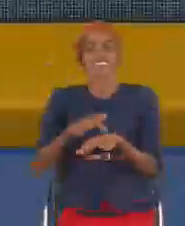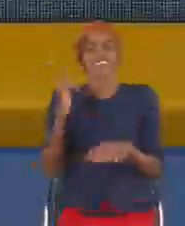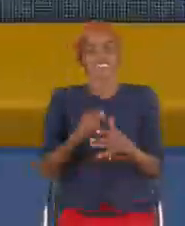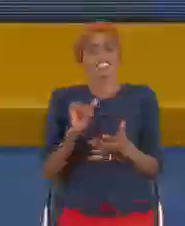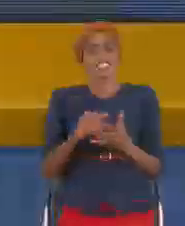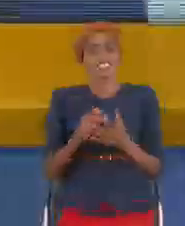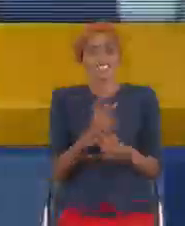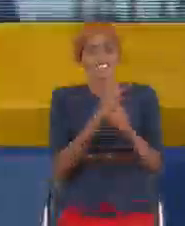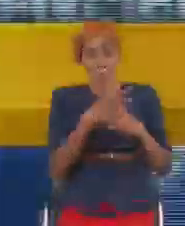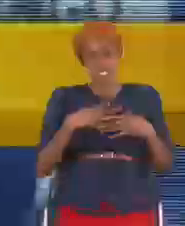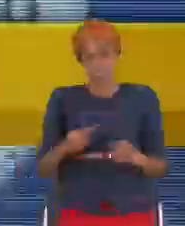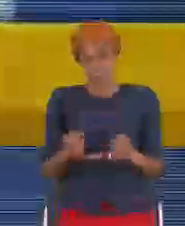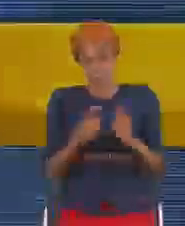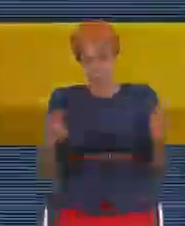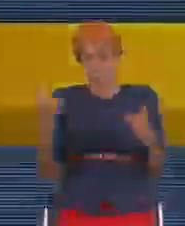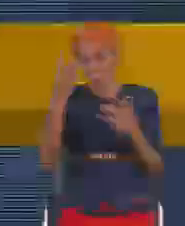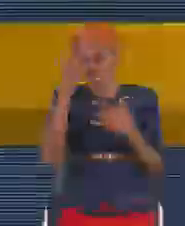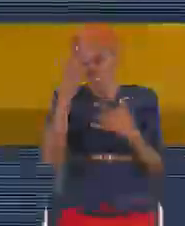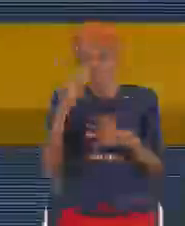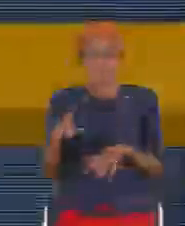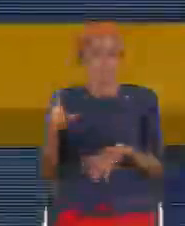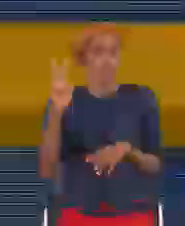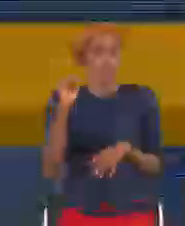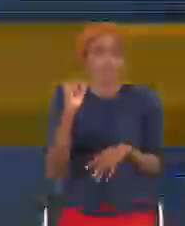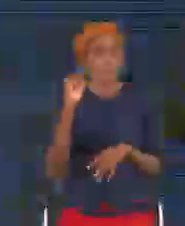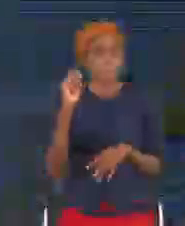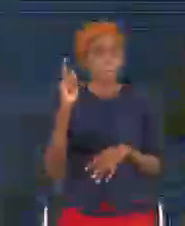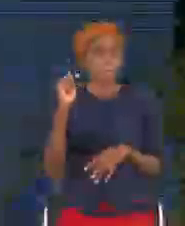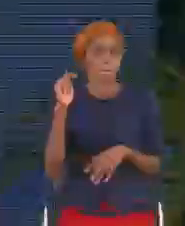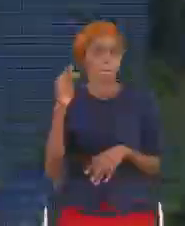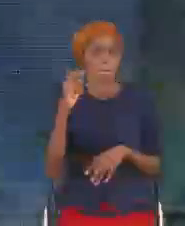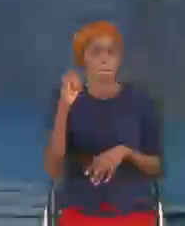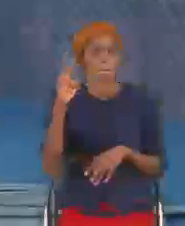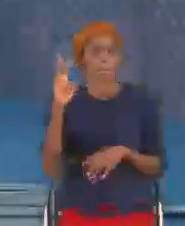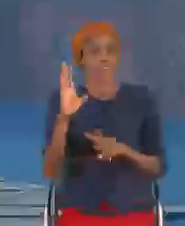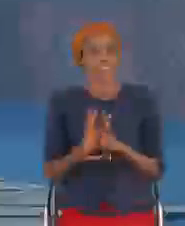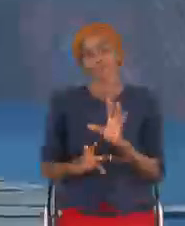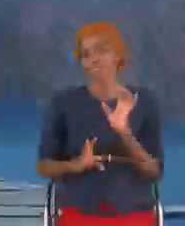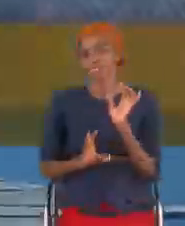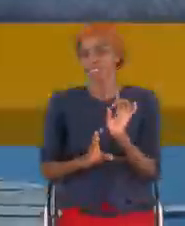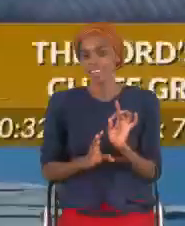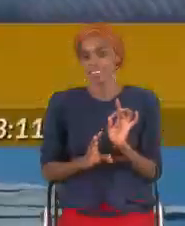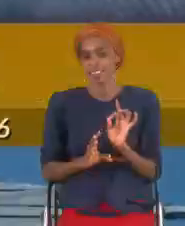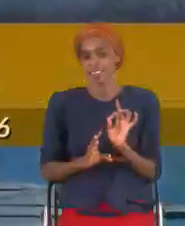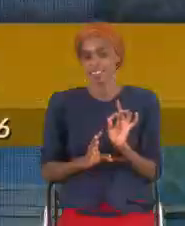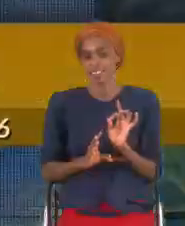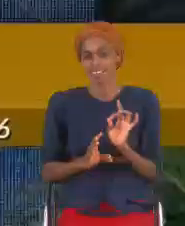at Matthew chapter 8, reading from verse 2.